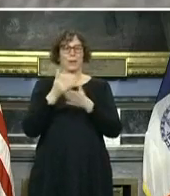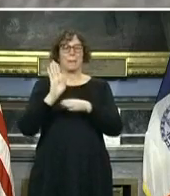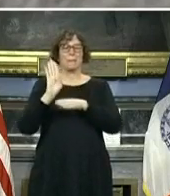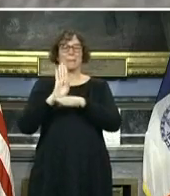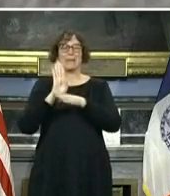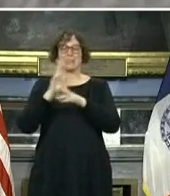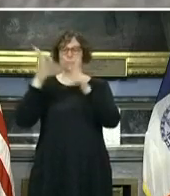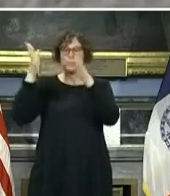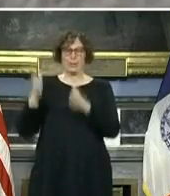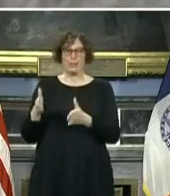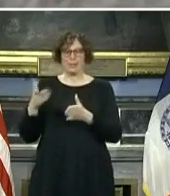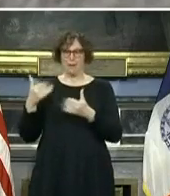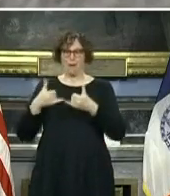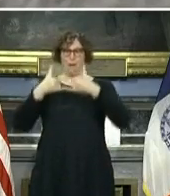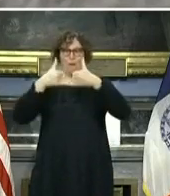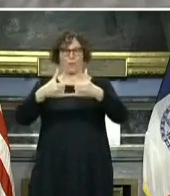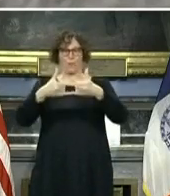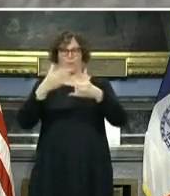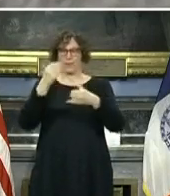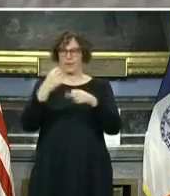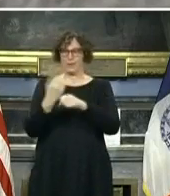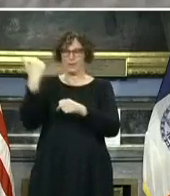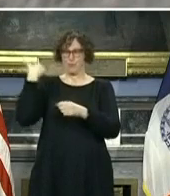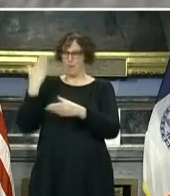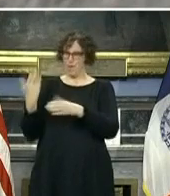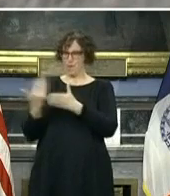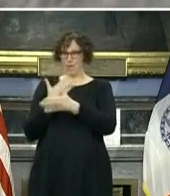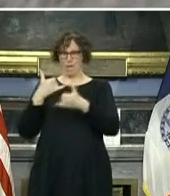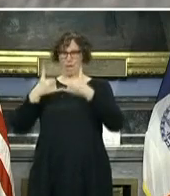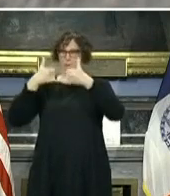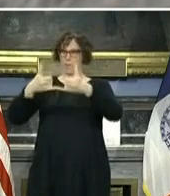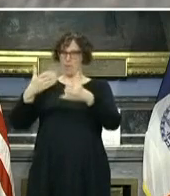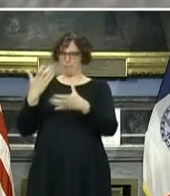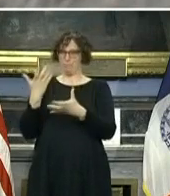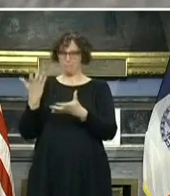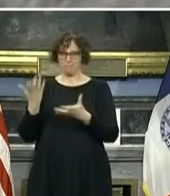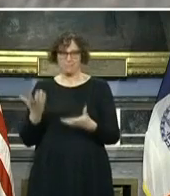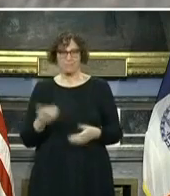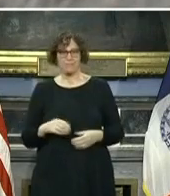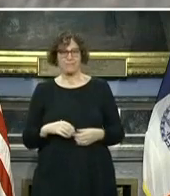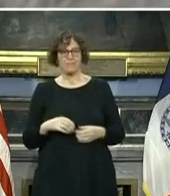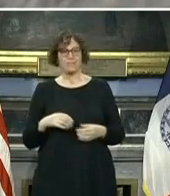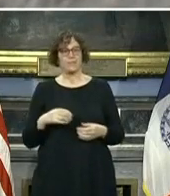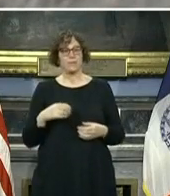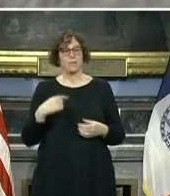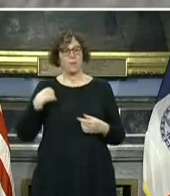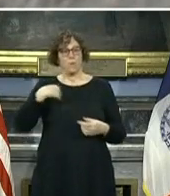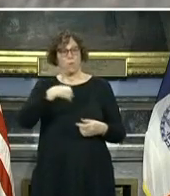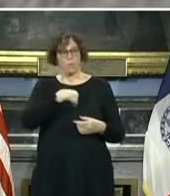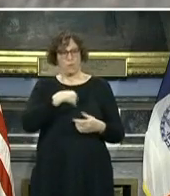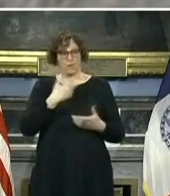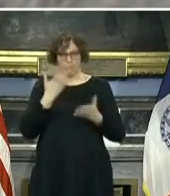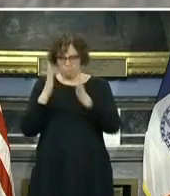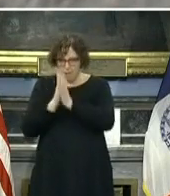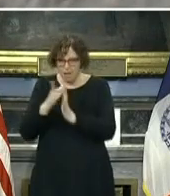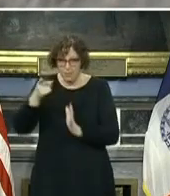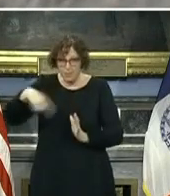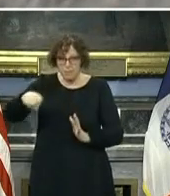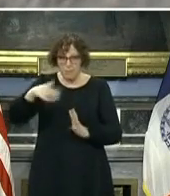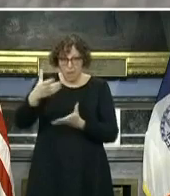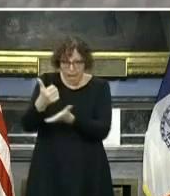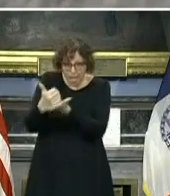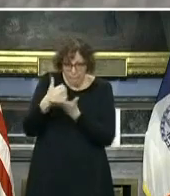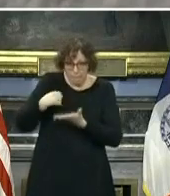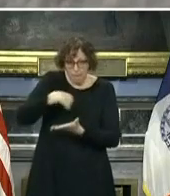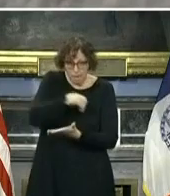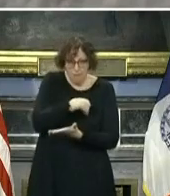she does. And when we needed help, when our health workers needed help, she was quick to act. So great pleasure to introduce the CEO and